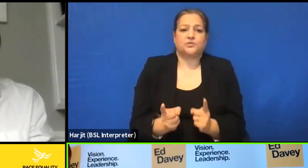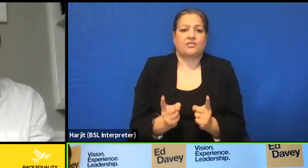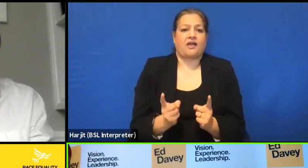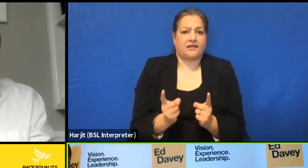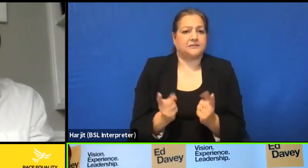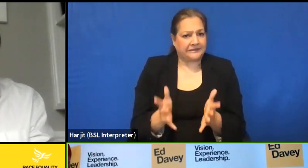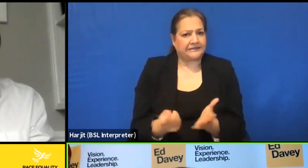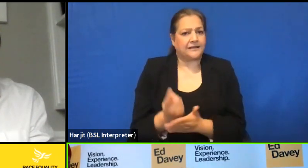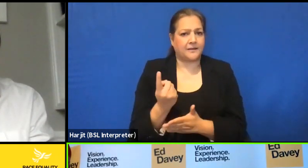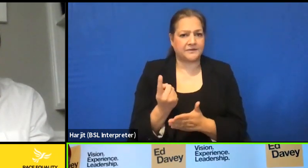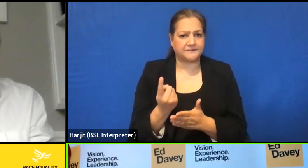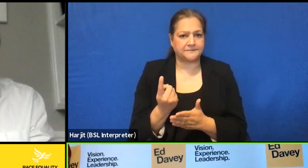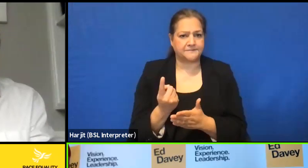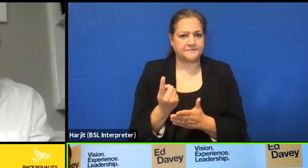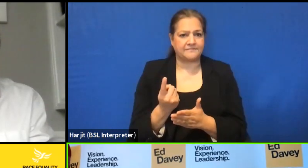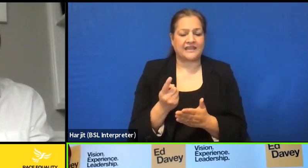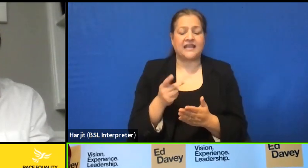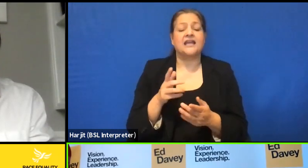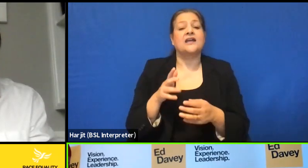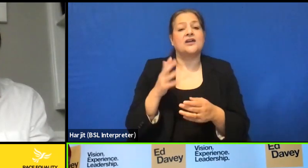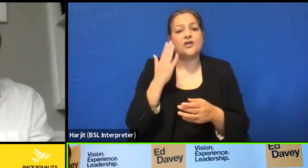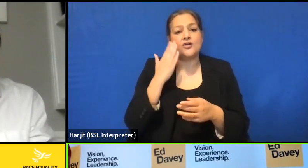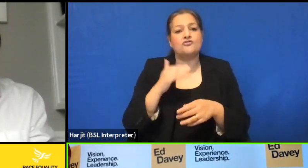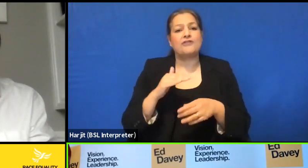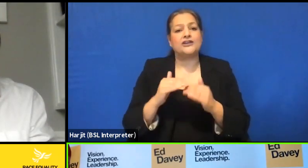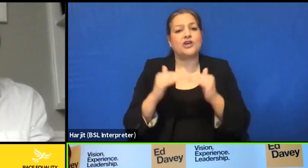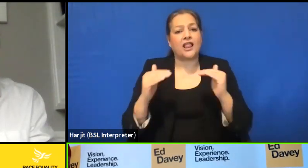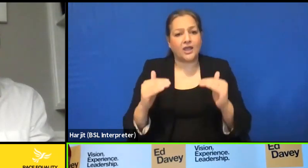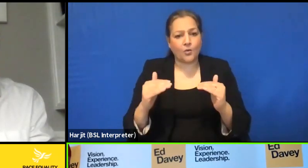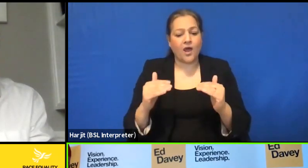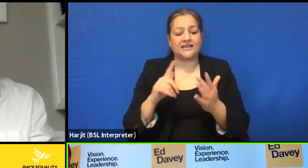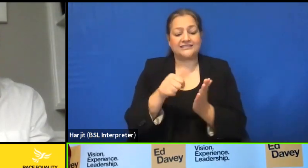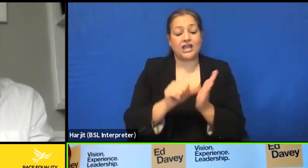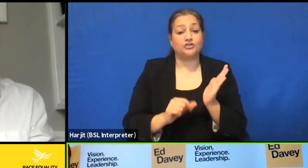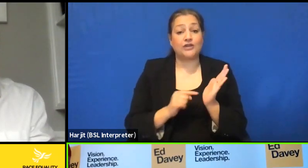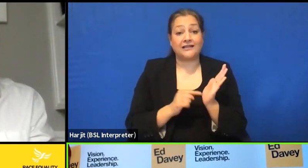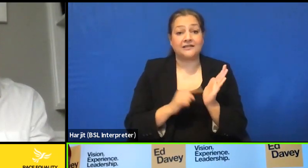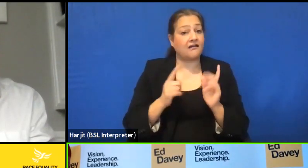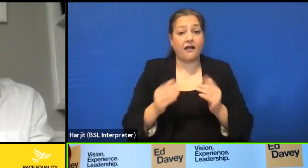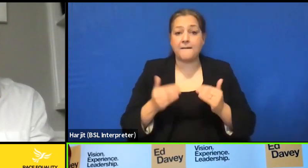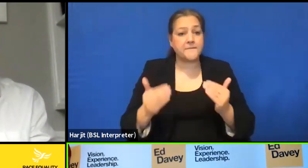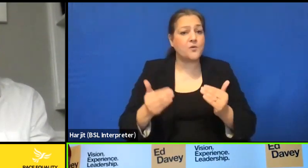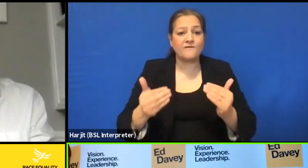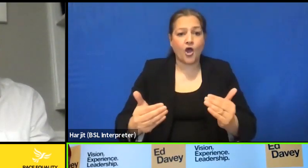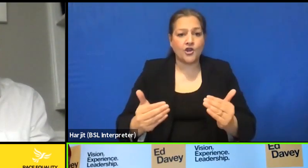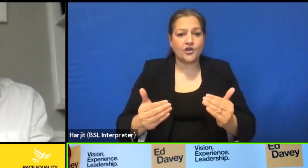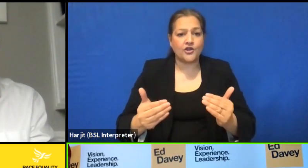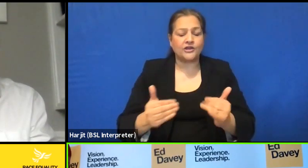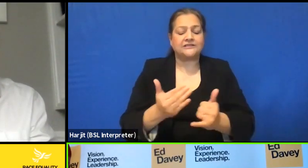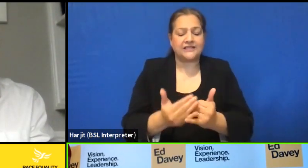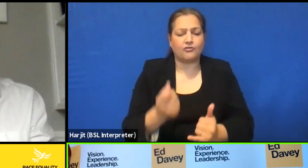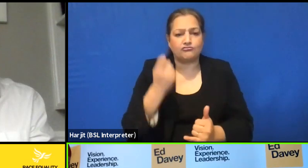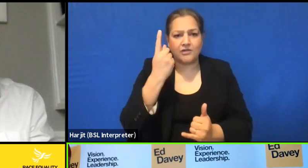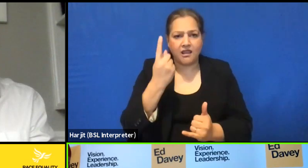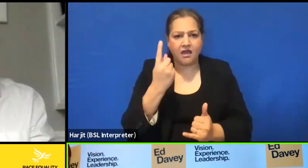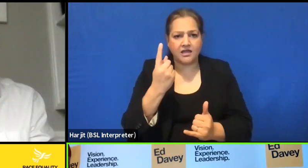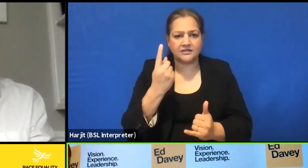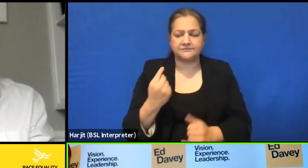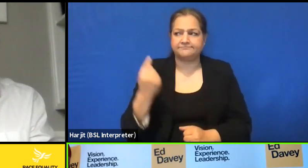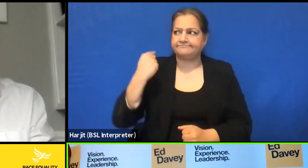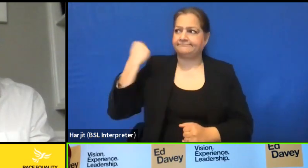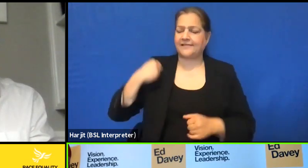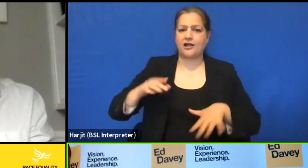forward on the racial equality agenda if people don't realize the history of racism in our